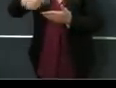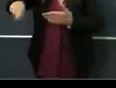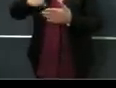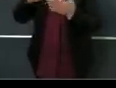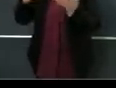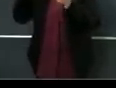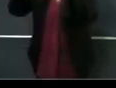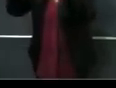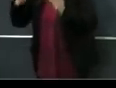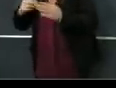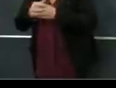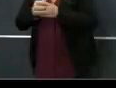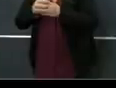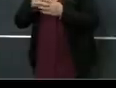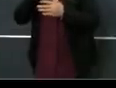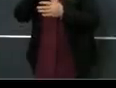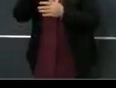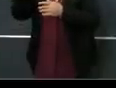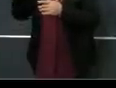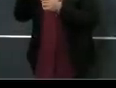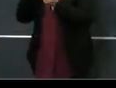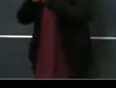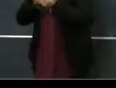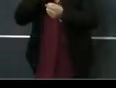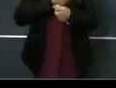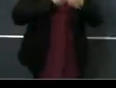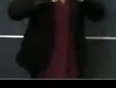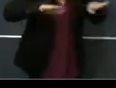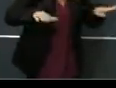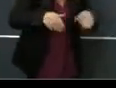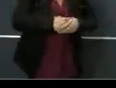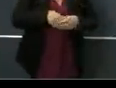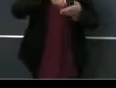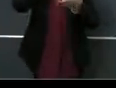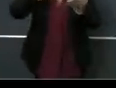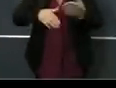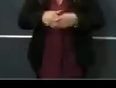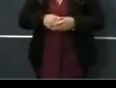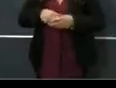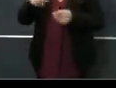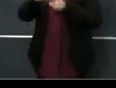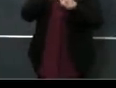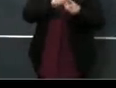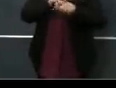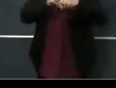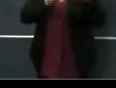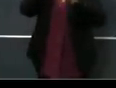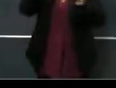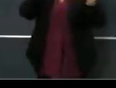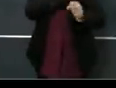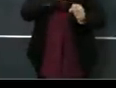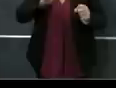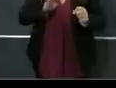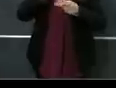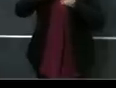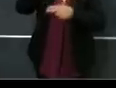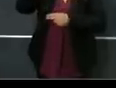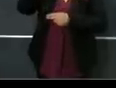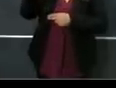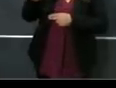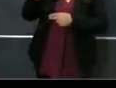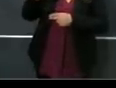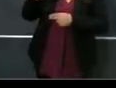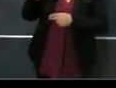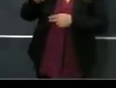of our students. I want to thank our State Board of Education President, Linda Darling-Hammond, who also has been burning up the phones